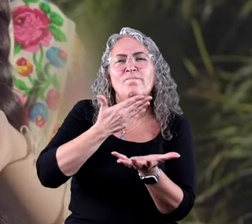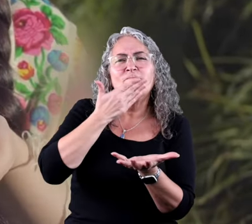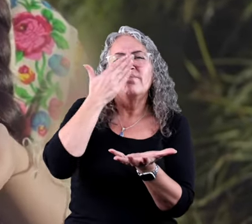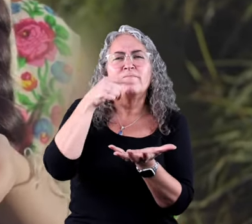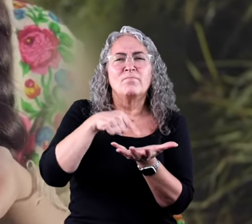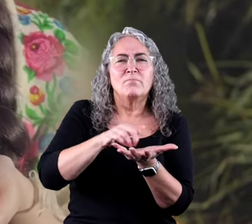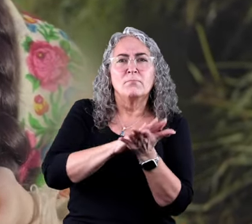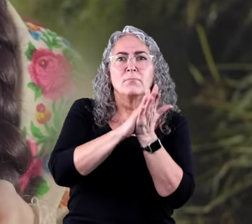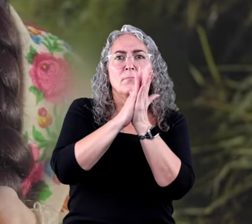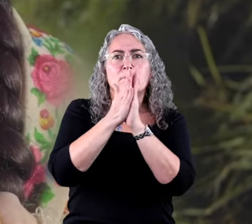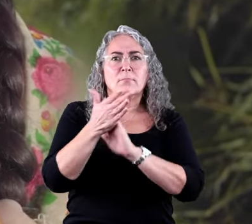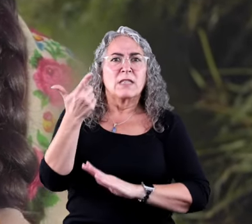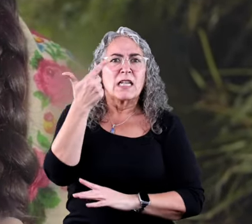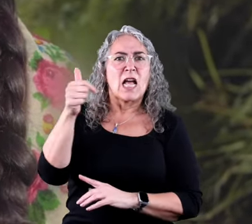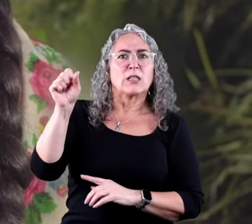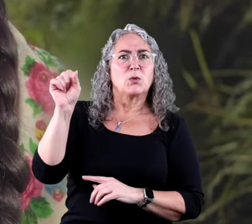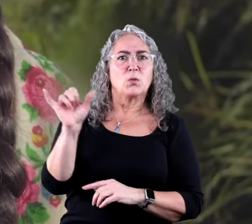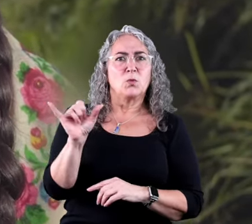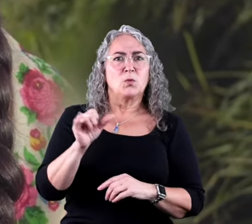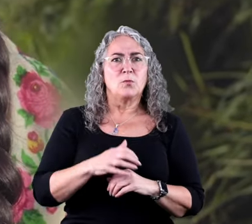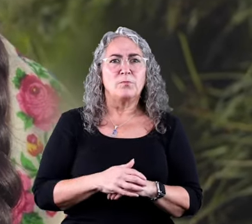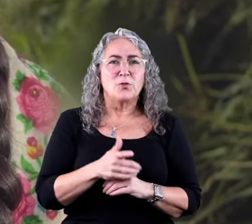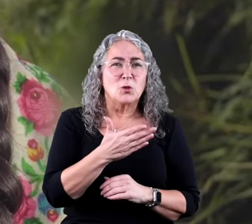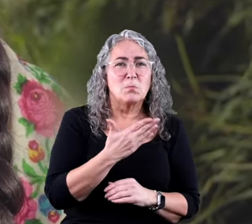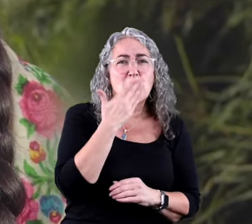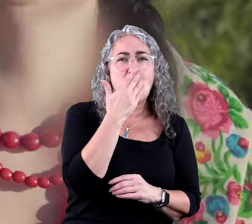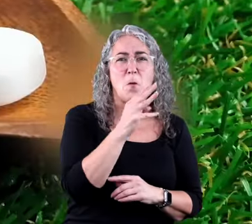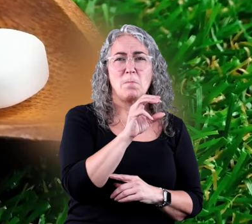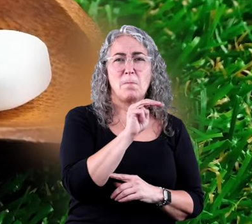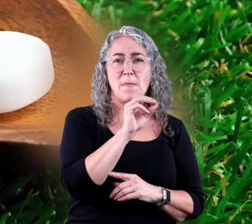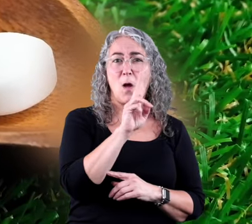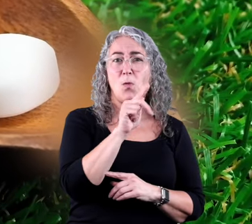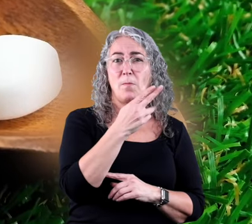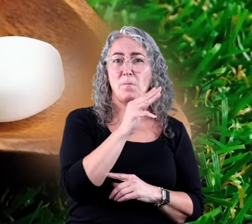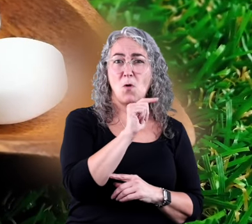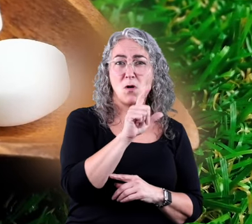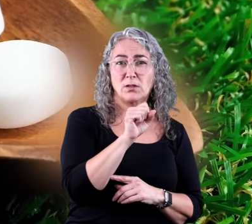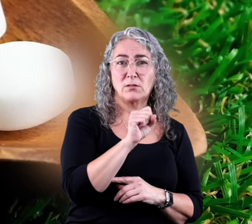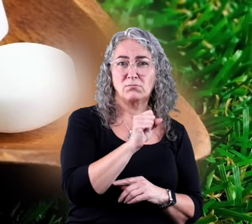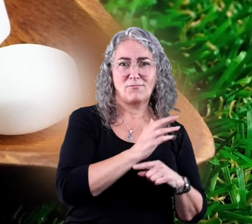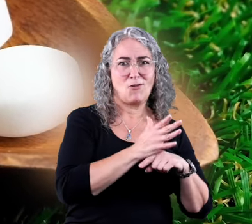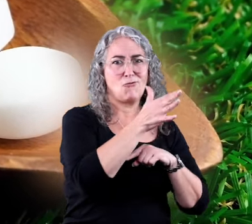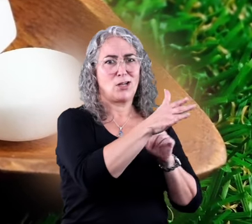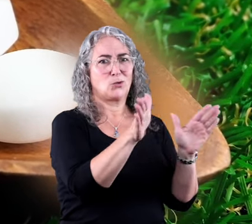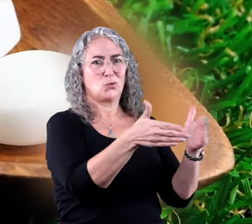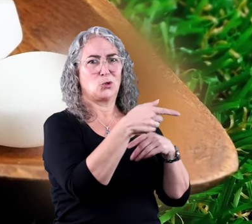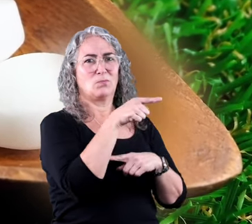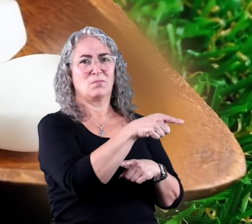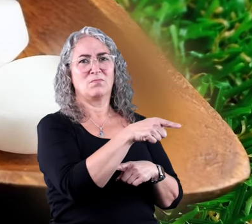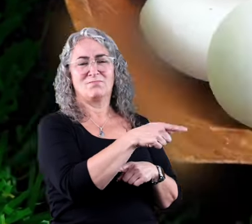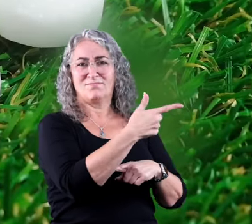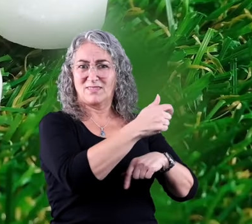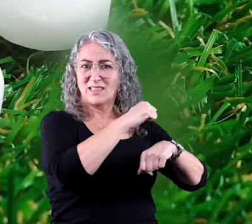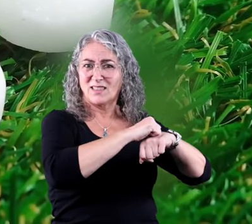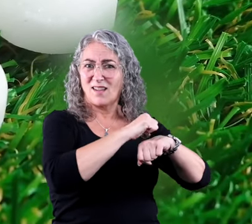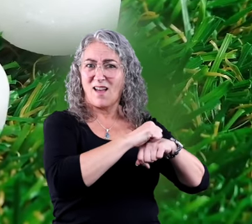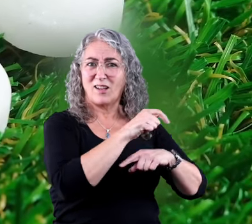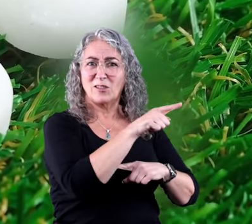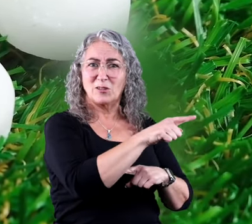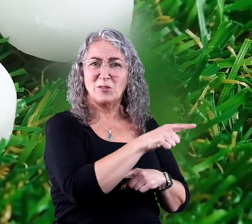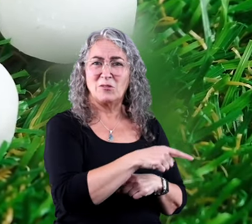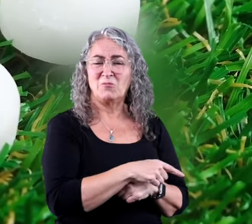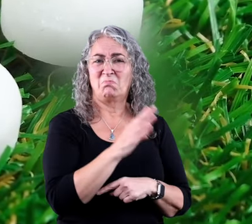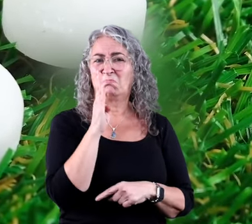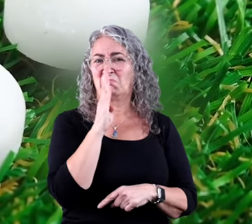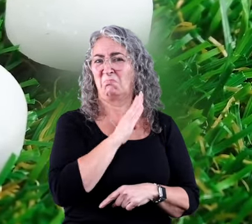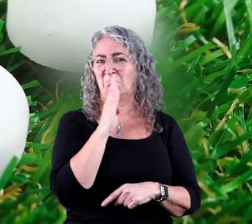actually smell things turning from a solid to a gas, too. Ever smelled mothballs from across the room? Those